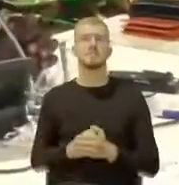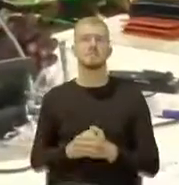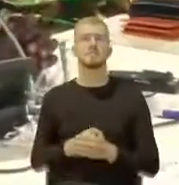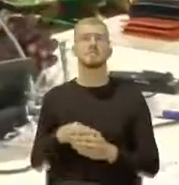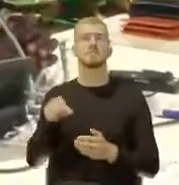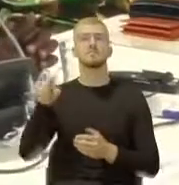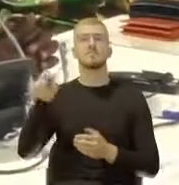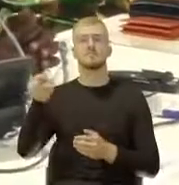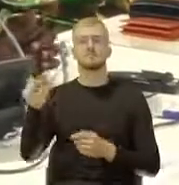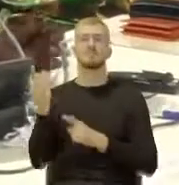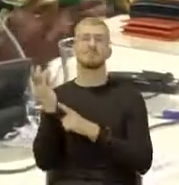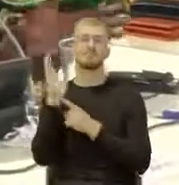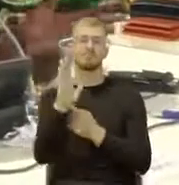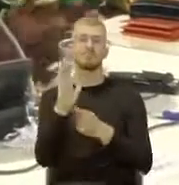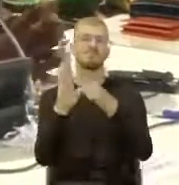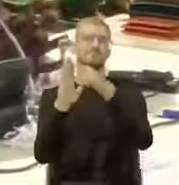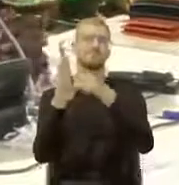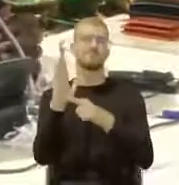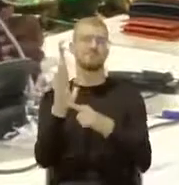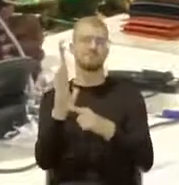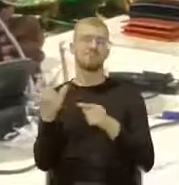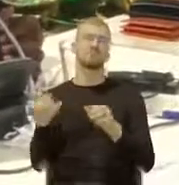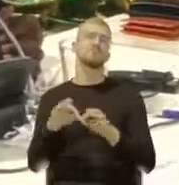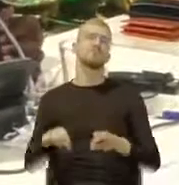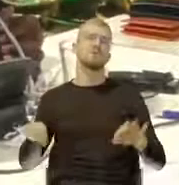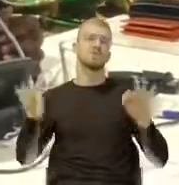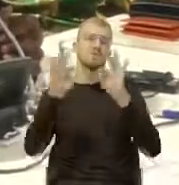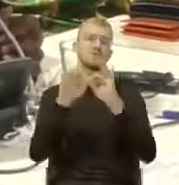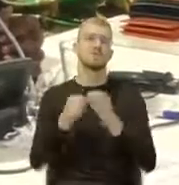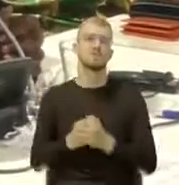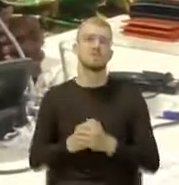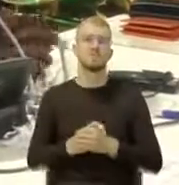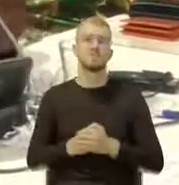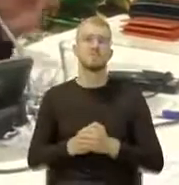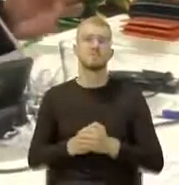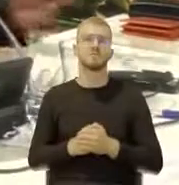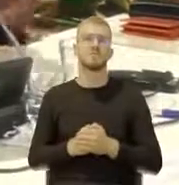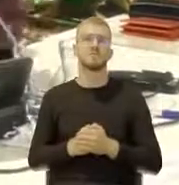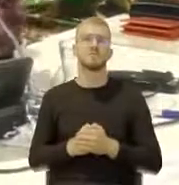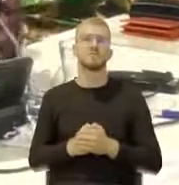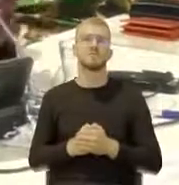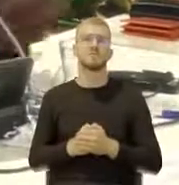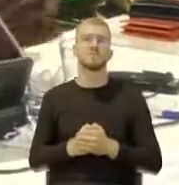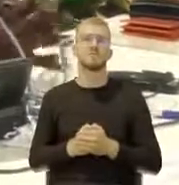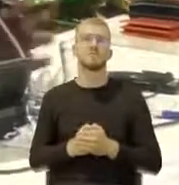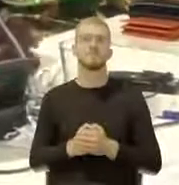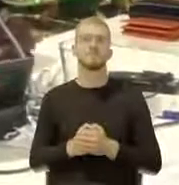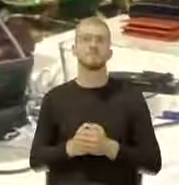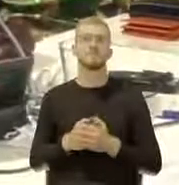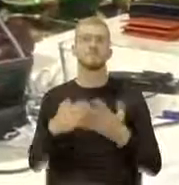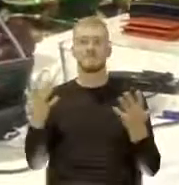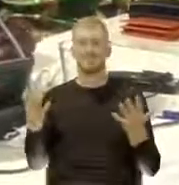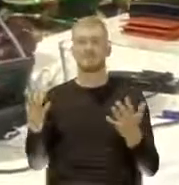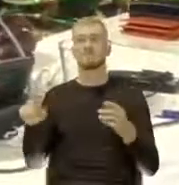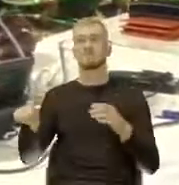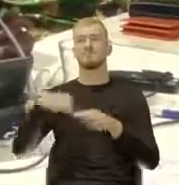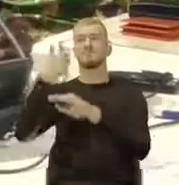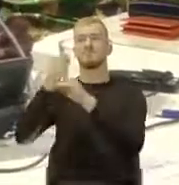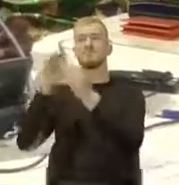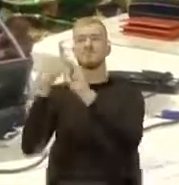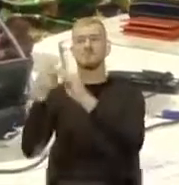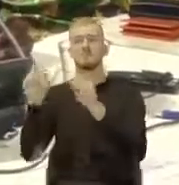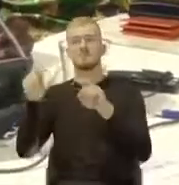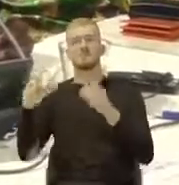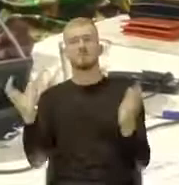global parliament of mayors, and the covenant of mayors could come together to push for that debate and for